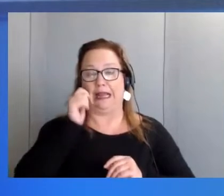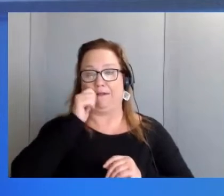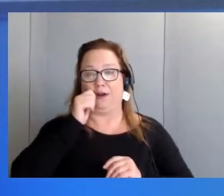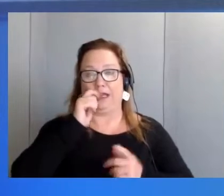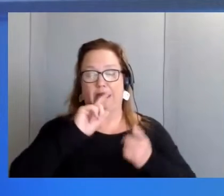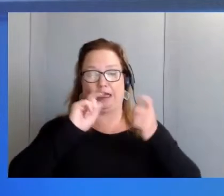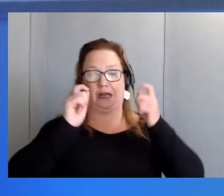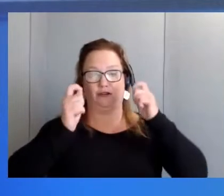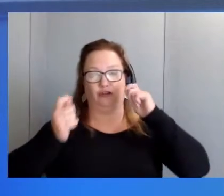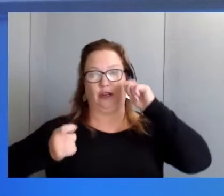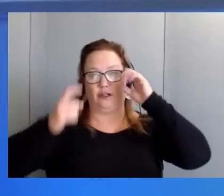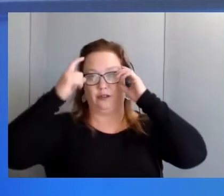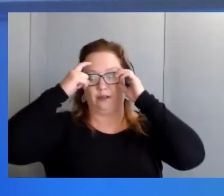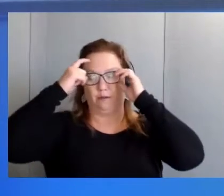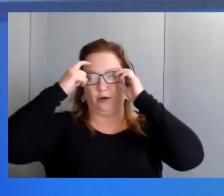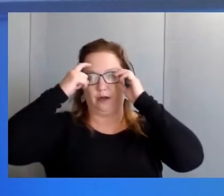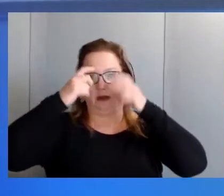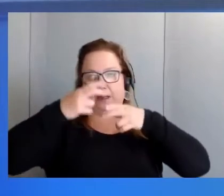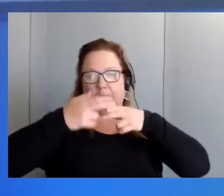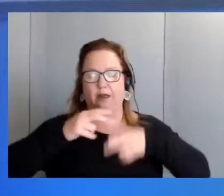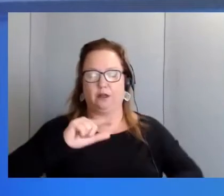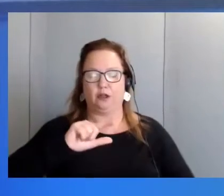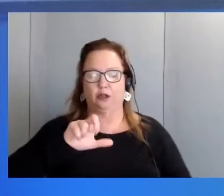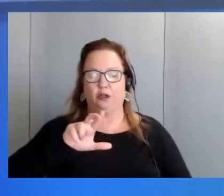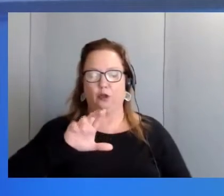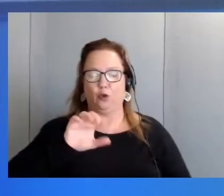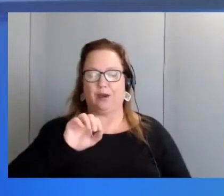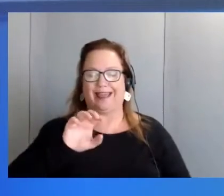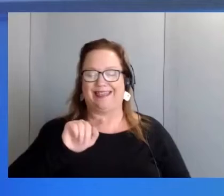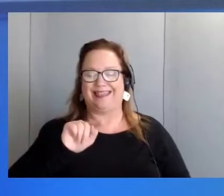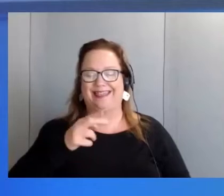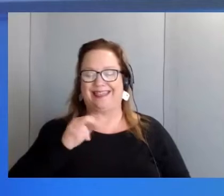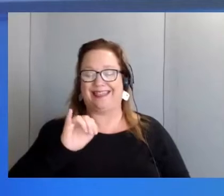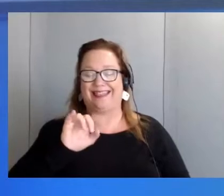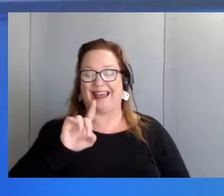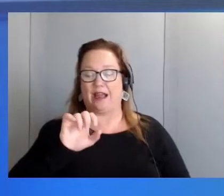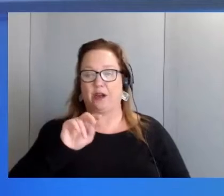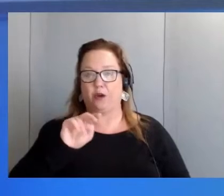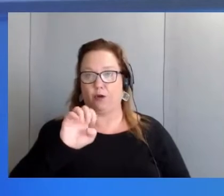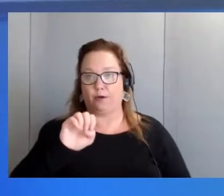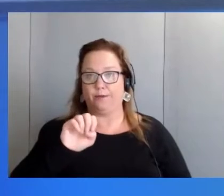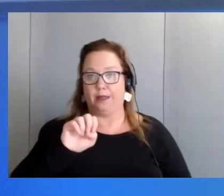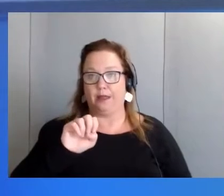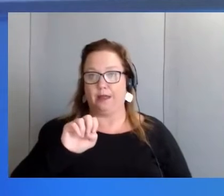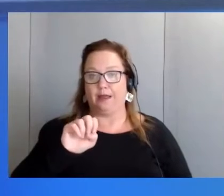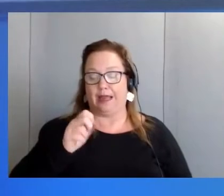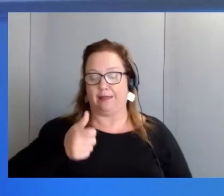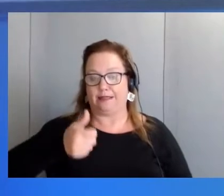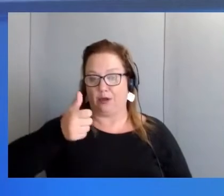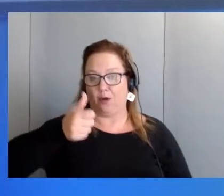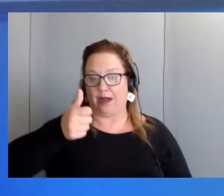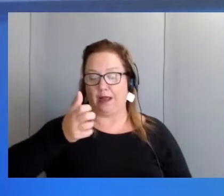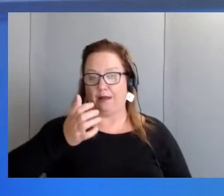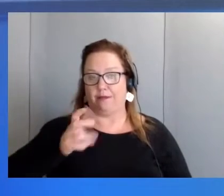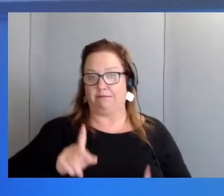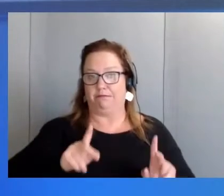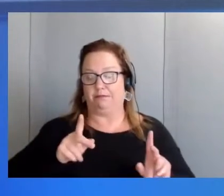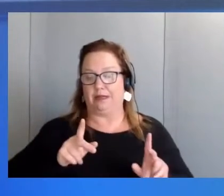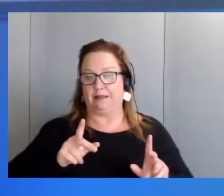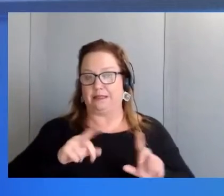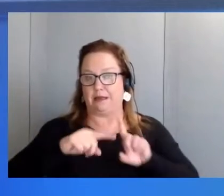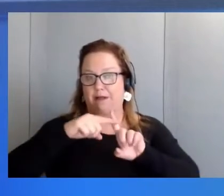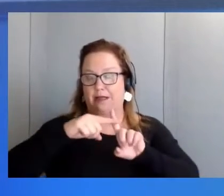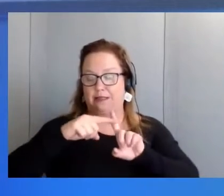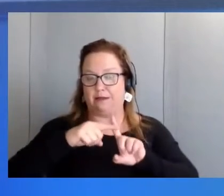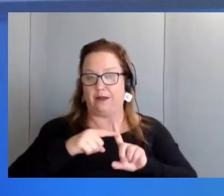in the brain called glutathione went up. And there's some reason to think that's a good thing, glutathione going up. But we